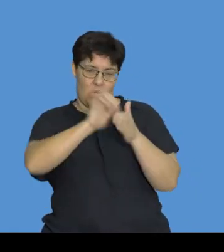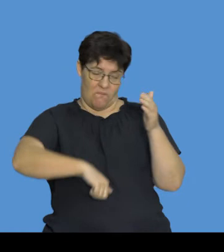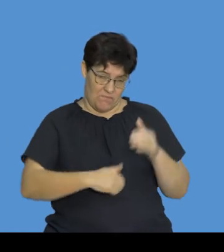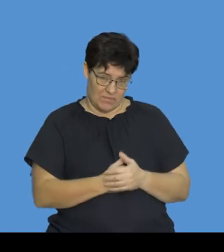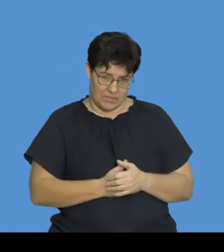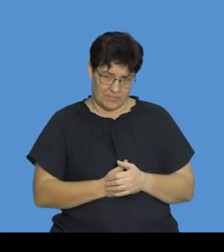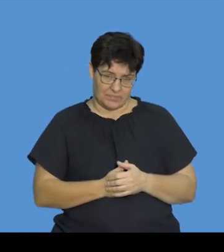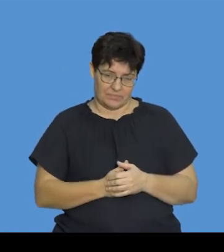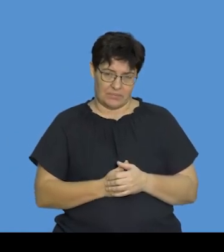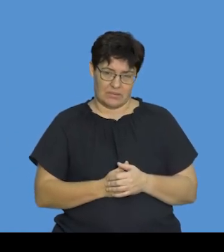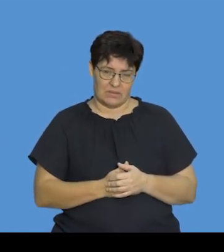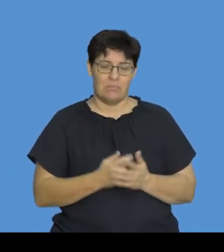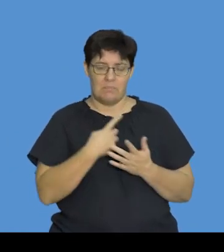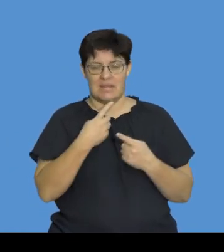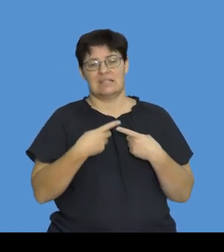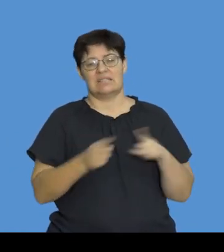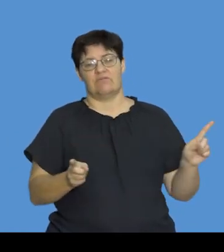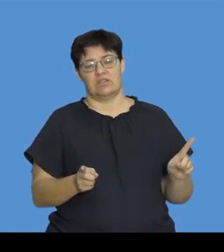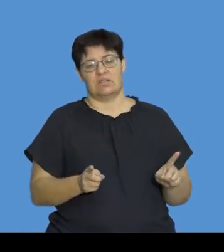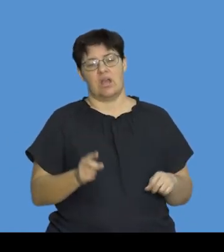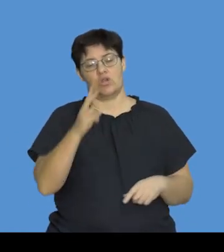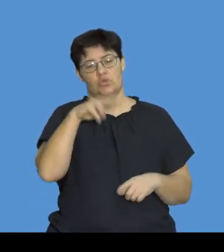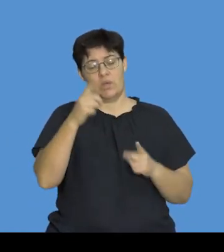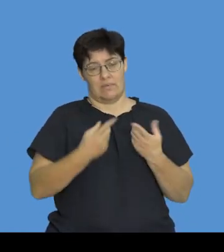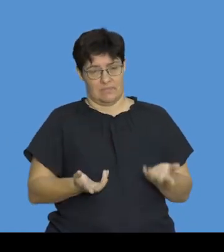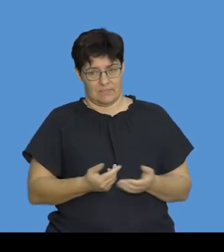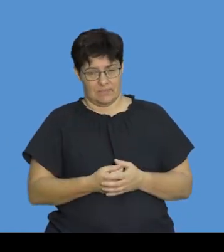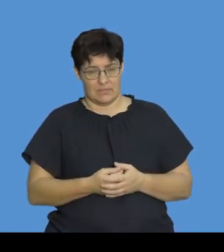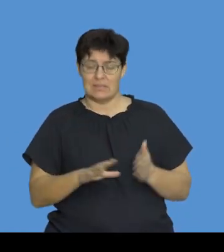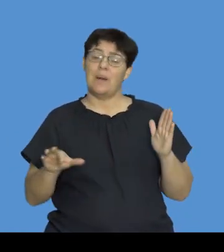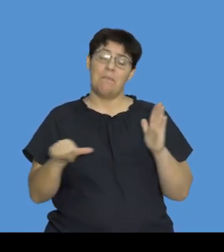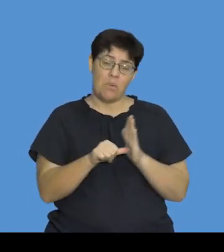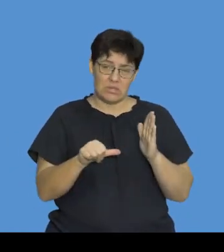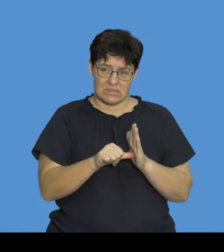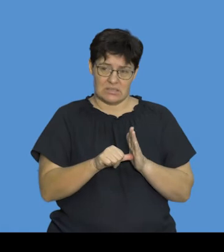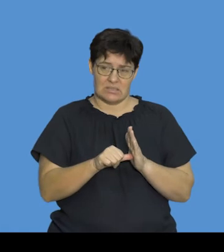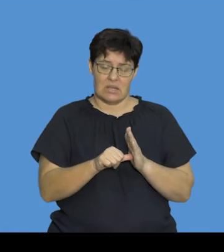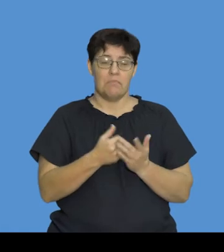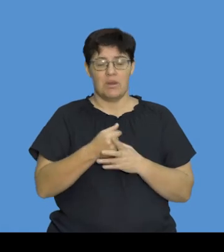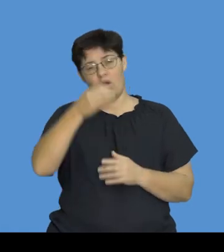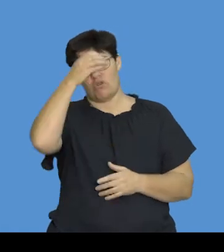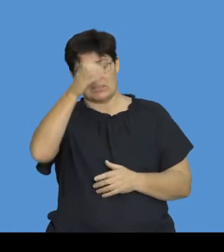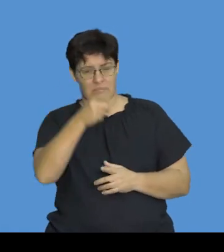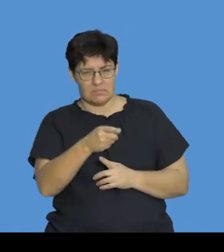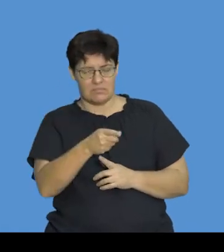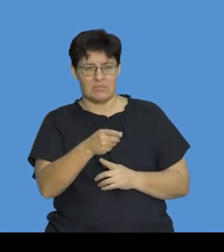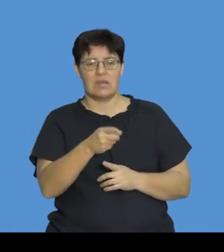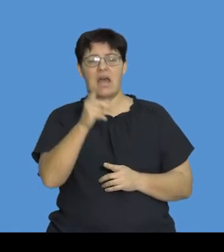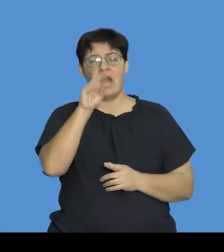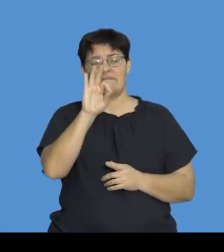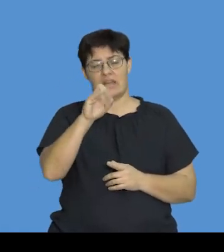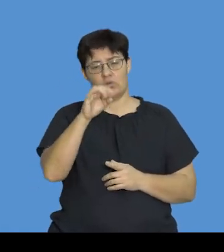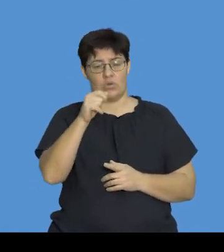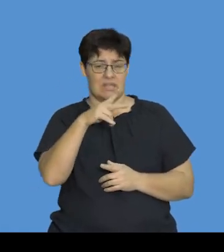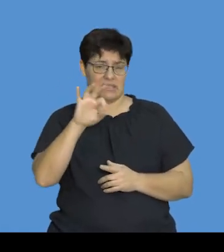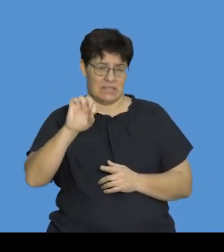which we then call the difference of two squares. And that's important when we get to the concept of like factorization and all,